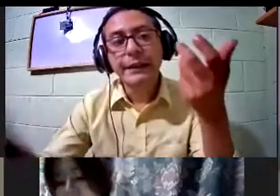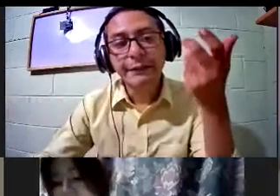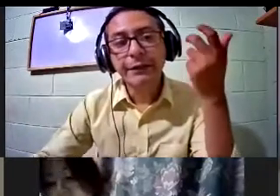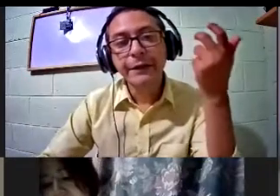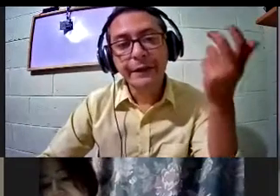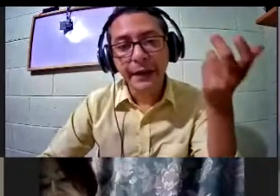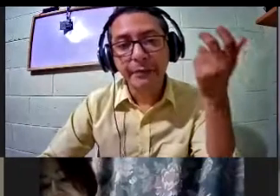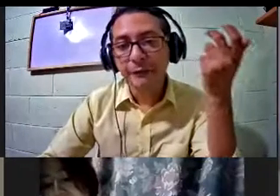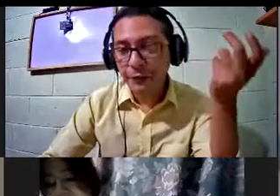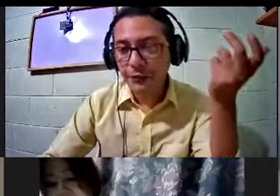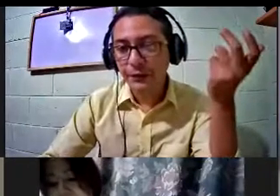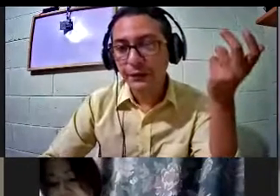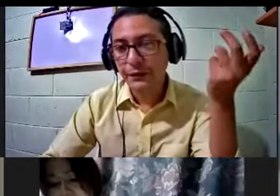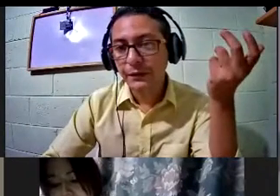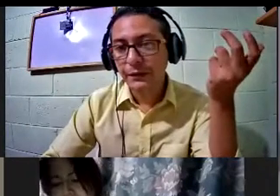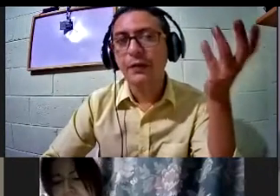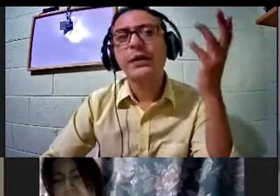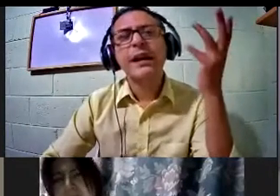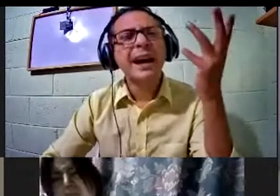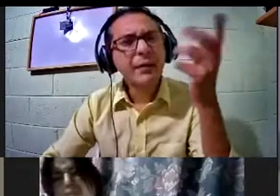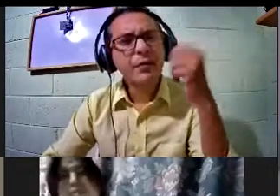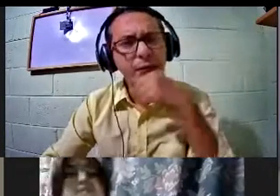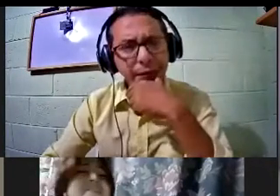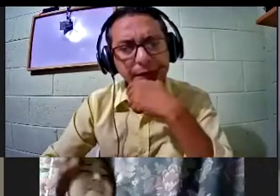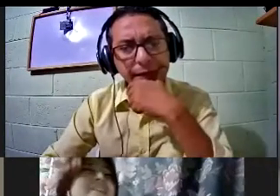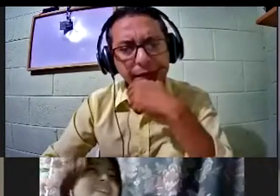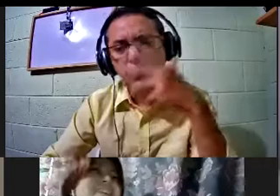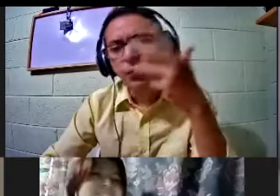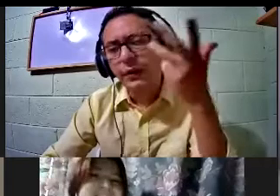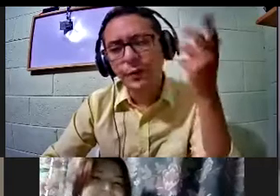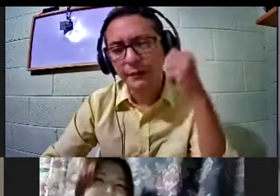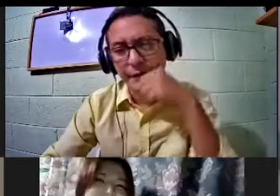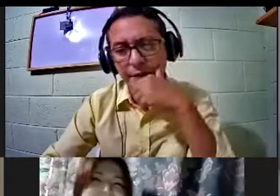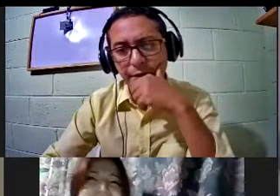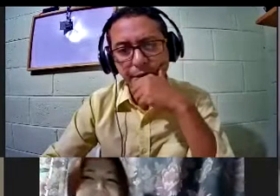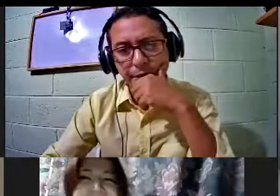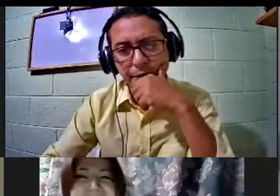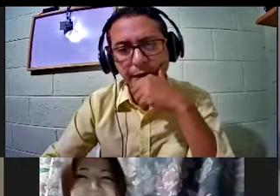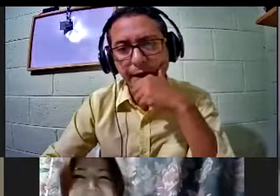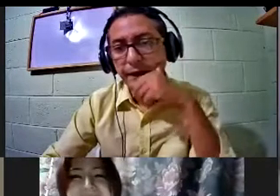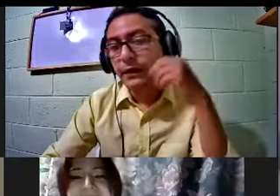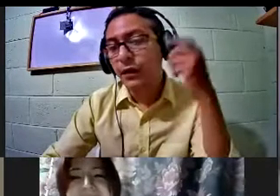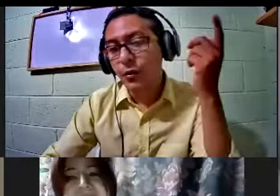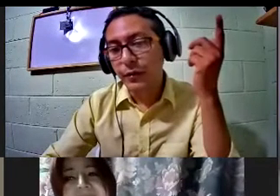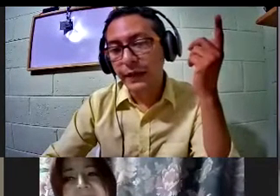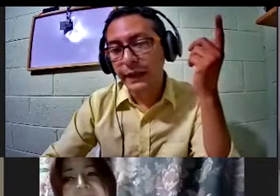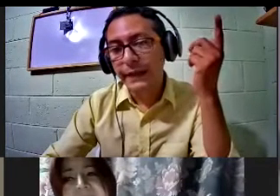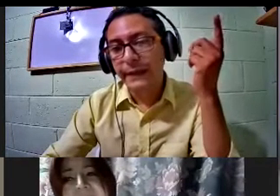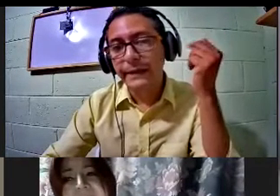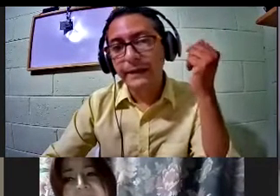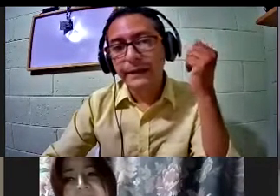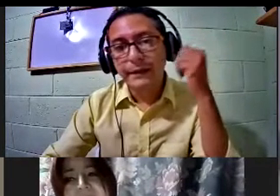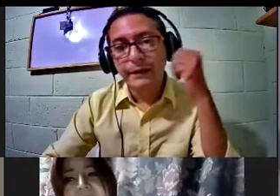a different type of future. Now, how do we do that? What do we express with that?